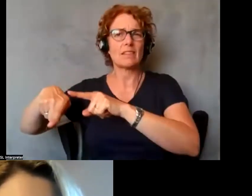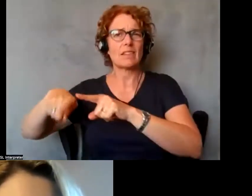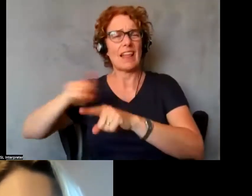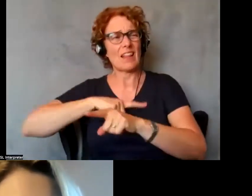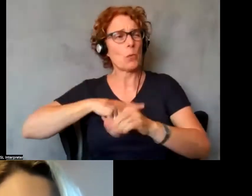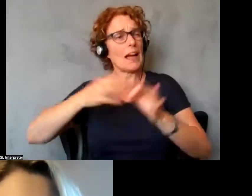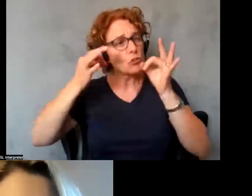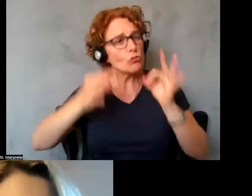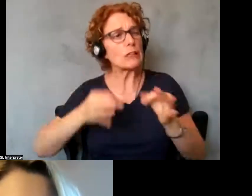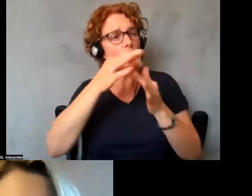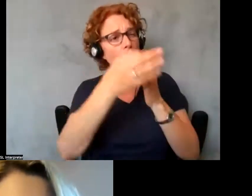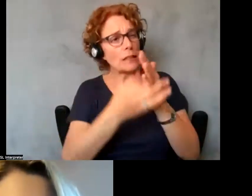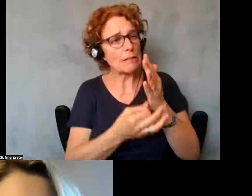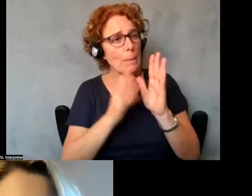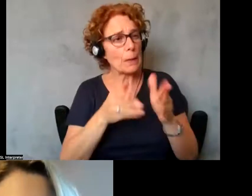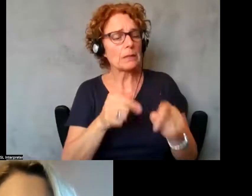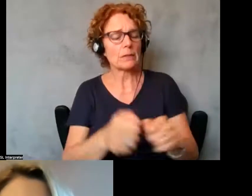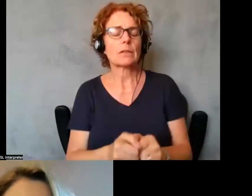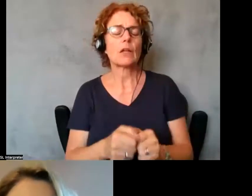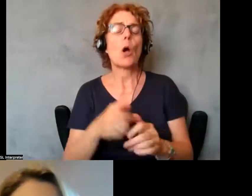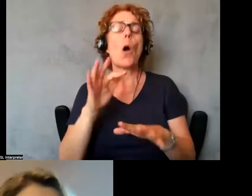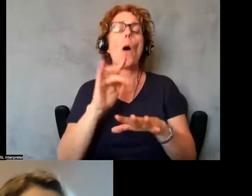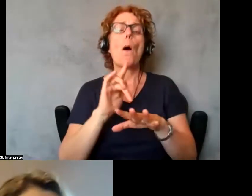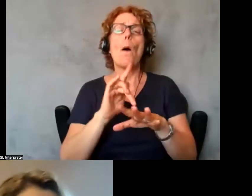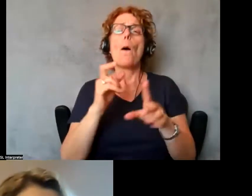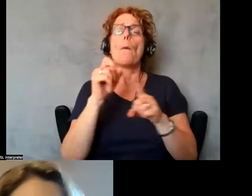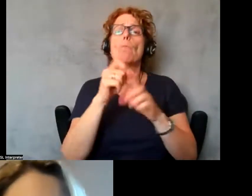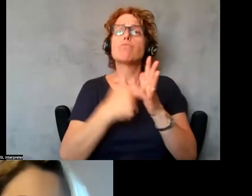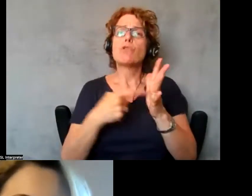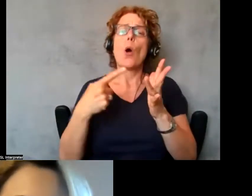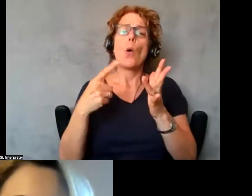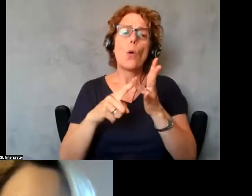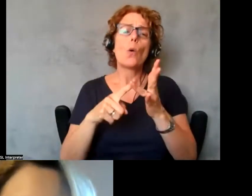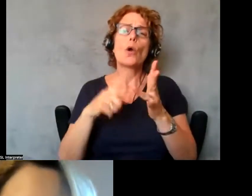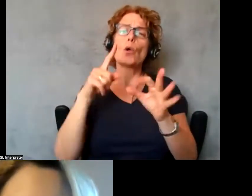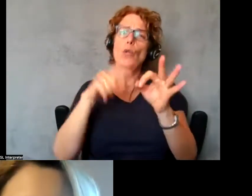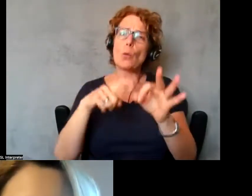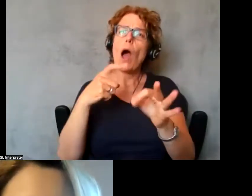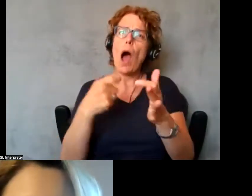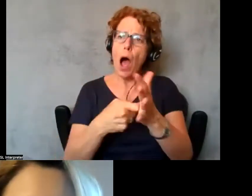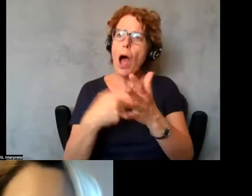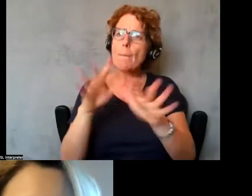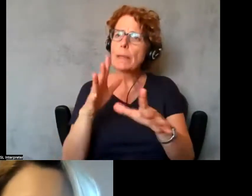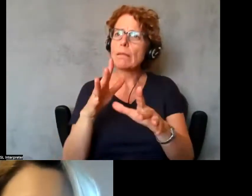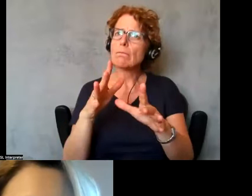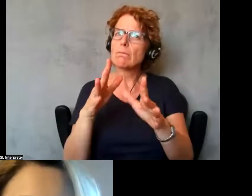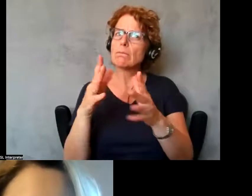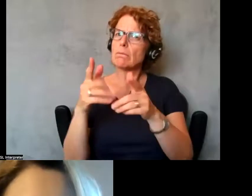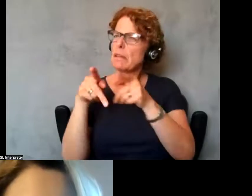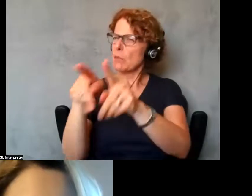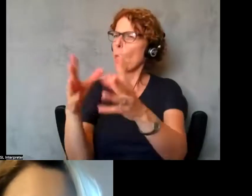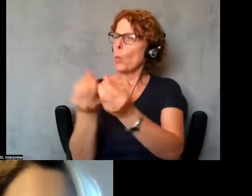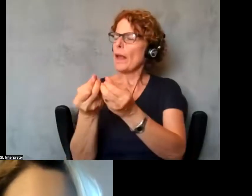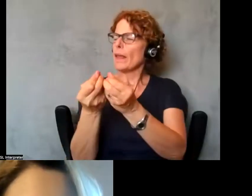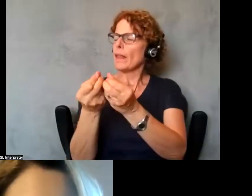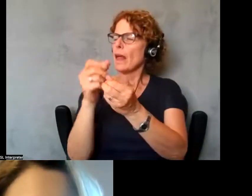criteria. The ProQR trial actually did have an arm for patients with better vision. and they